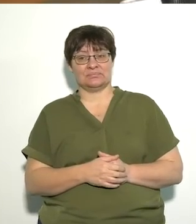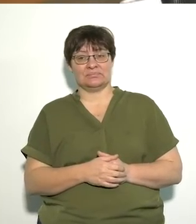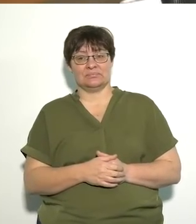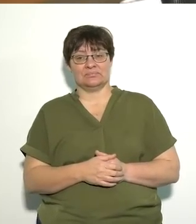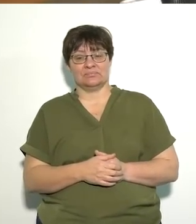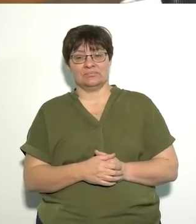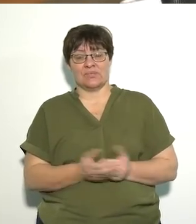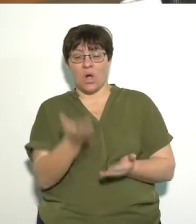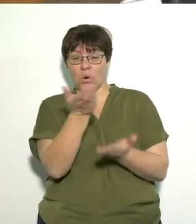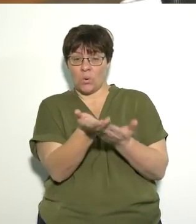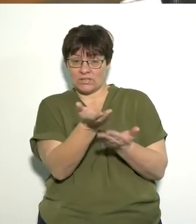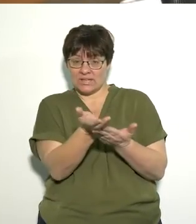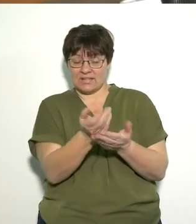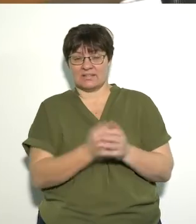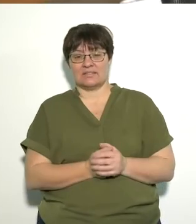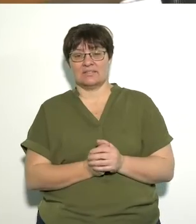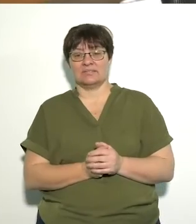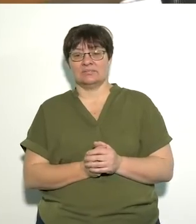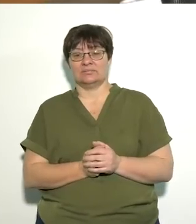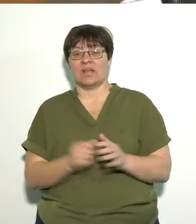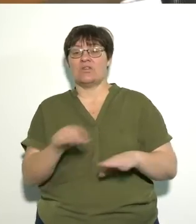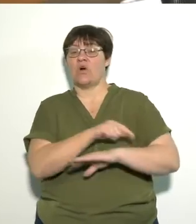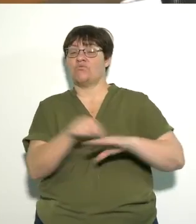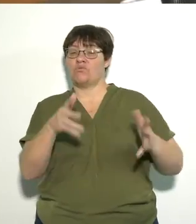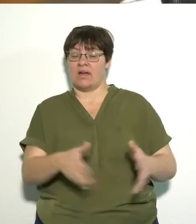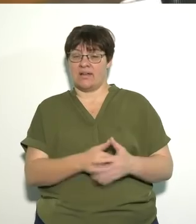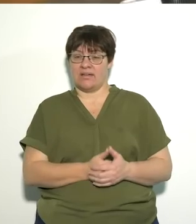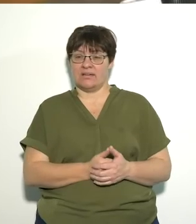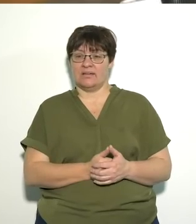a little coaster, and a ruler.